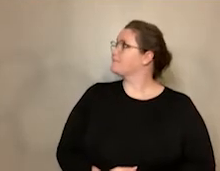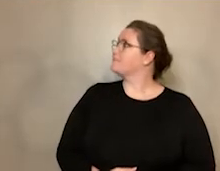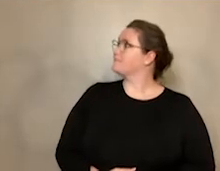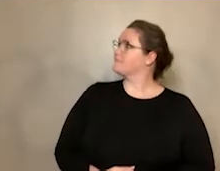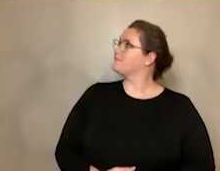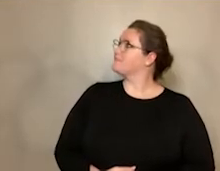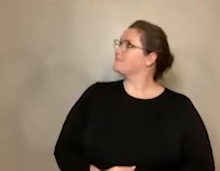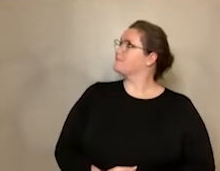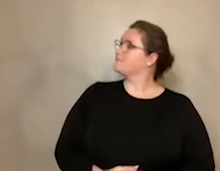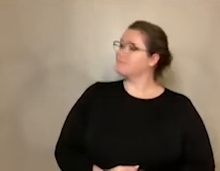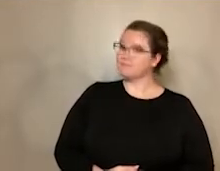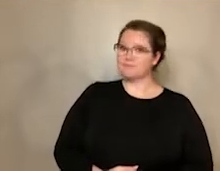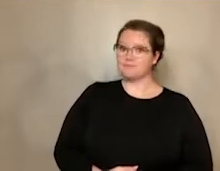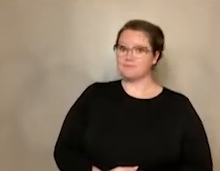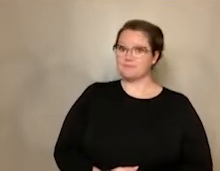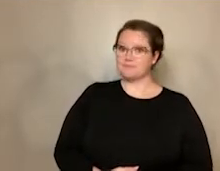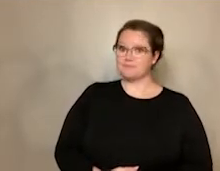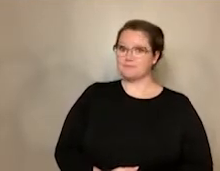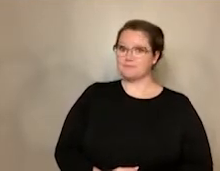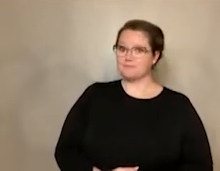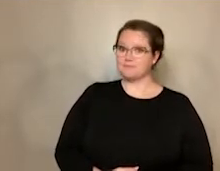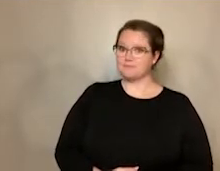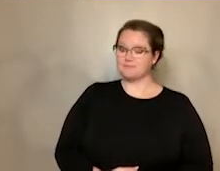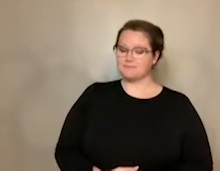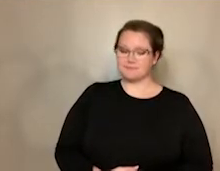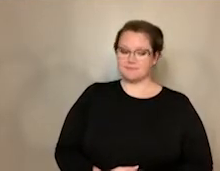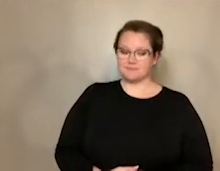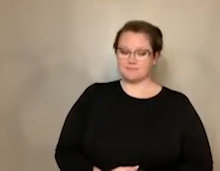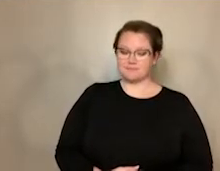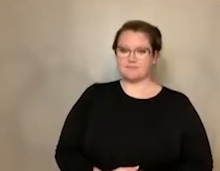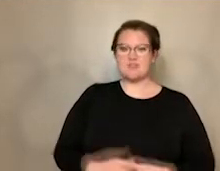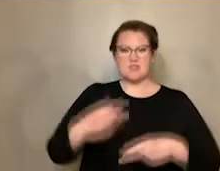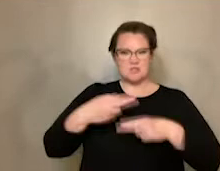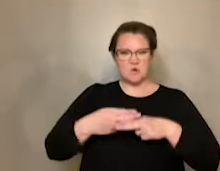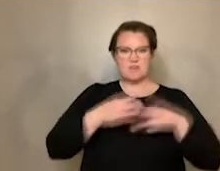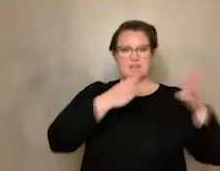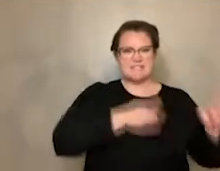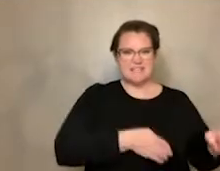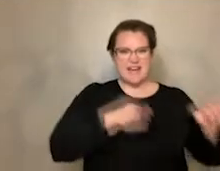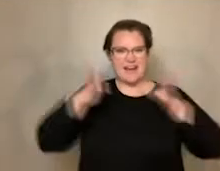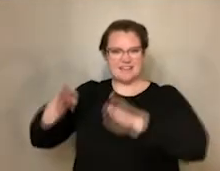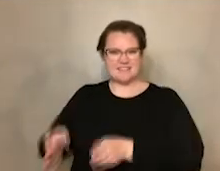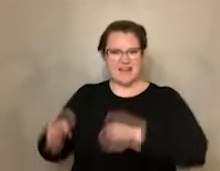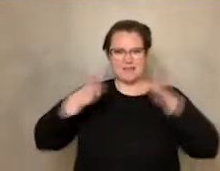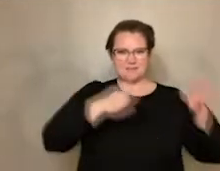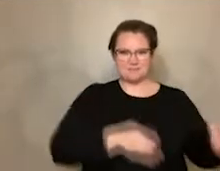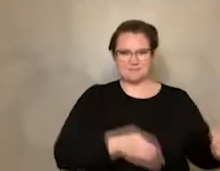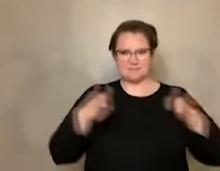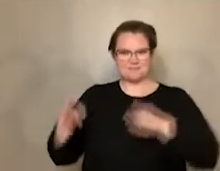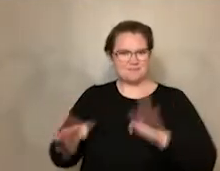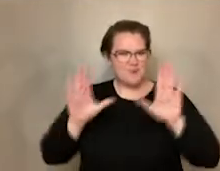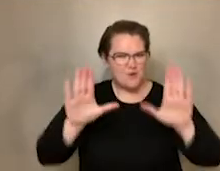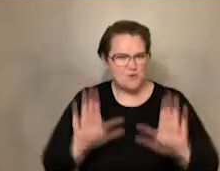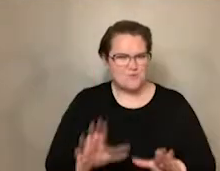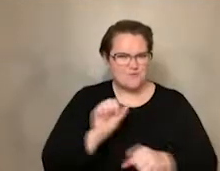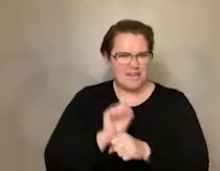out, squat, come back. This is called the side to side. You're doing